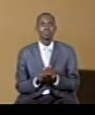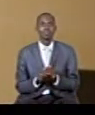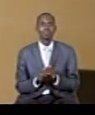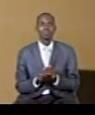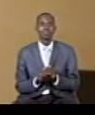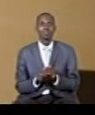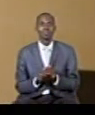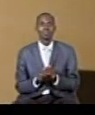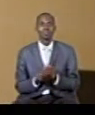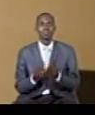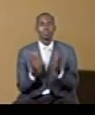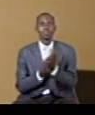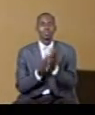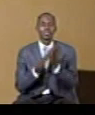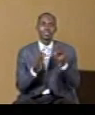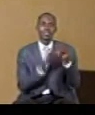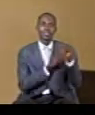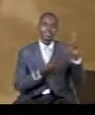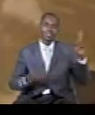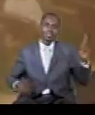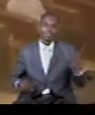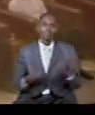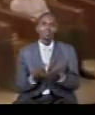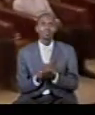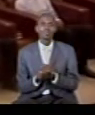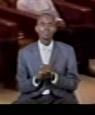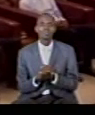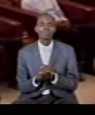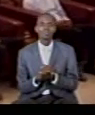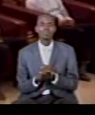Southwest. Praise the Lord.